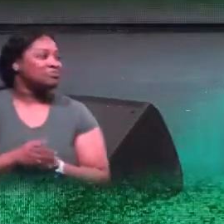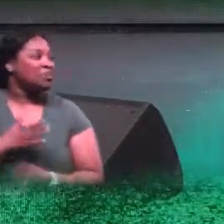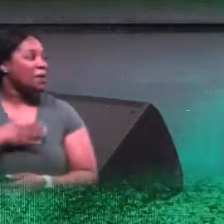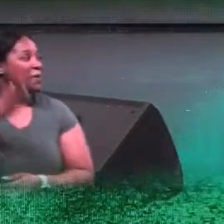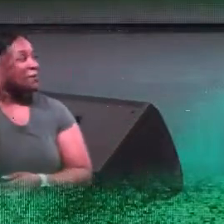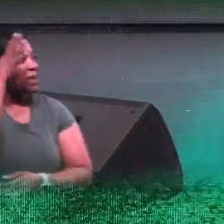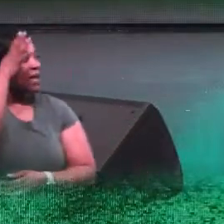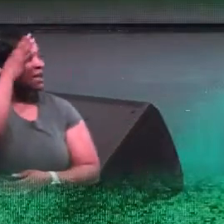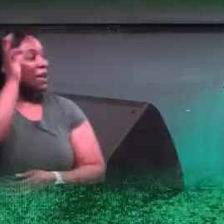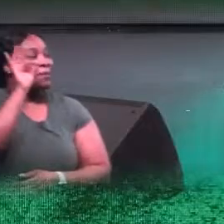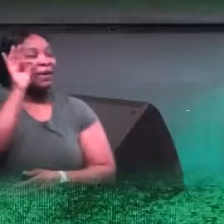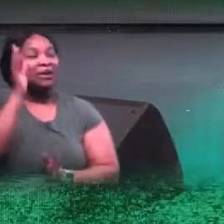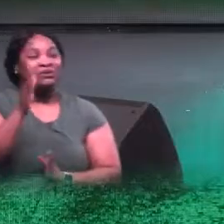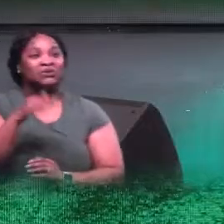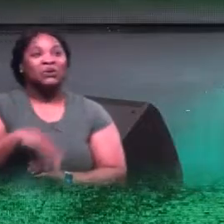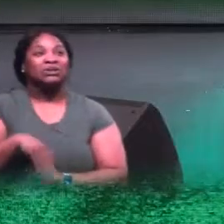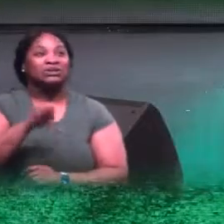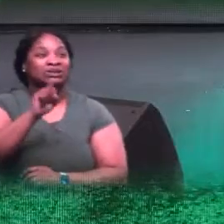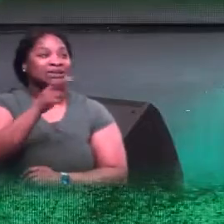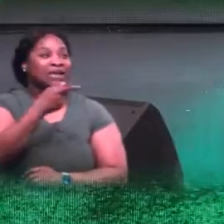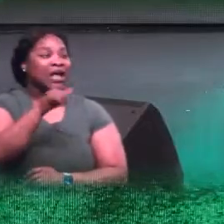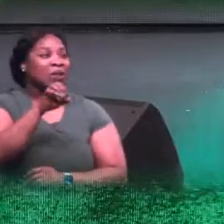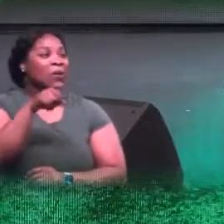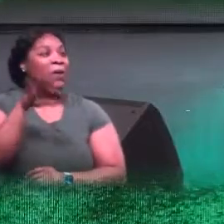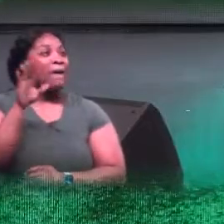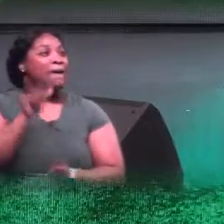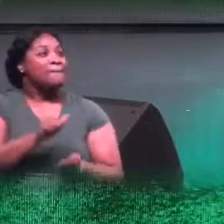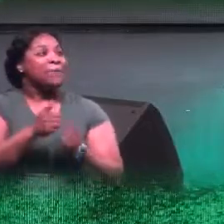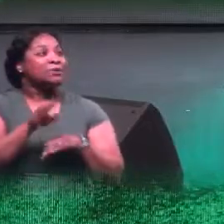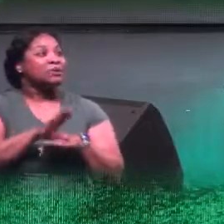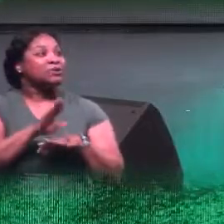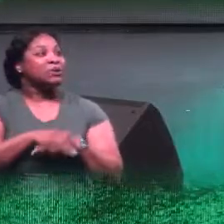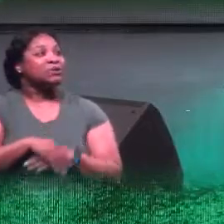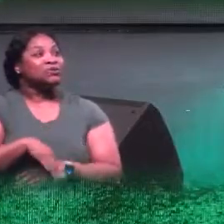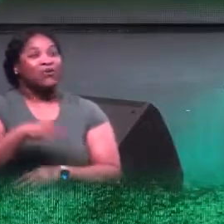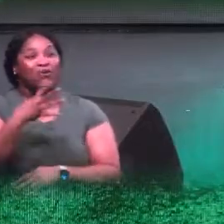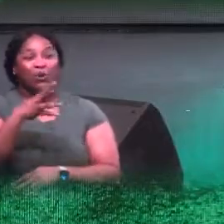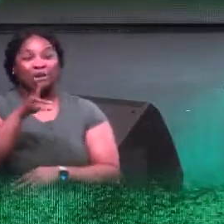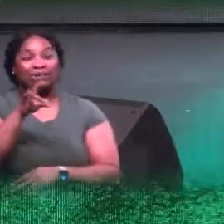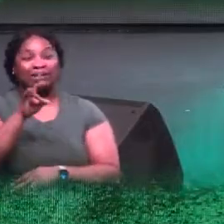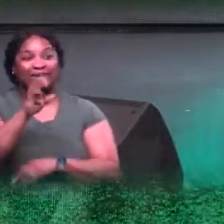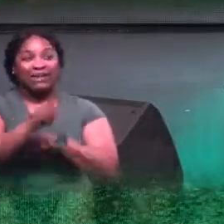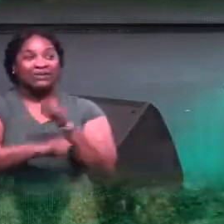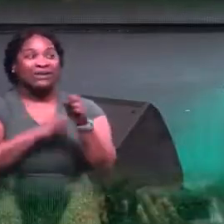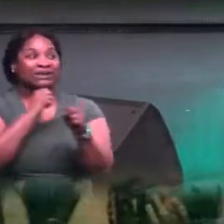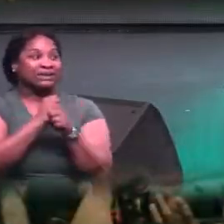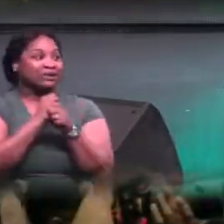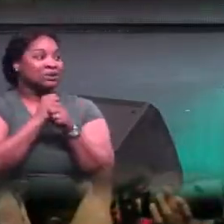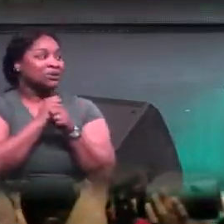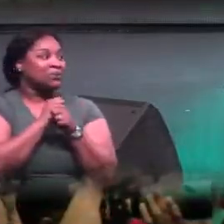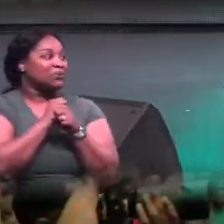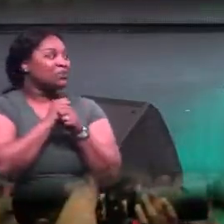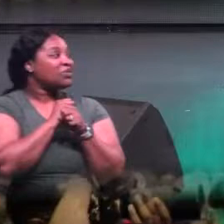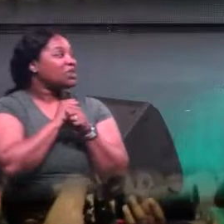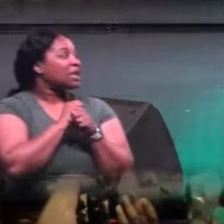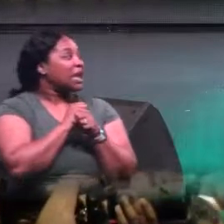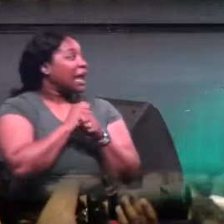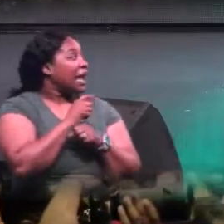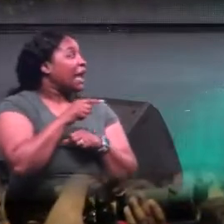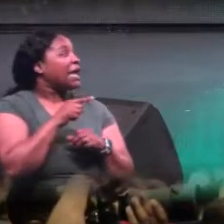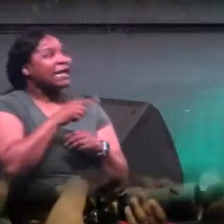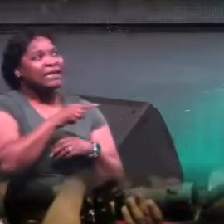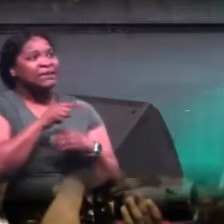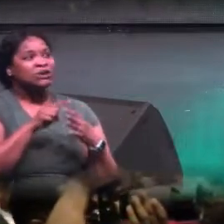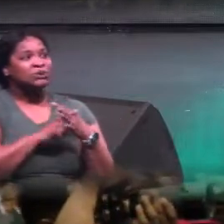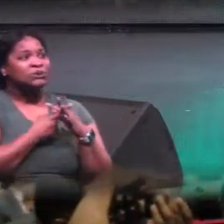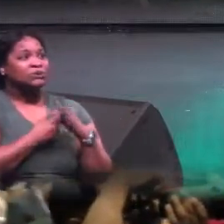father pastored the Shiloh Baptist Church for 47 years. As a matter of fact, he started in